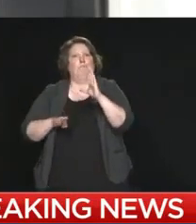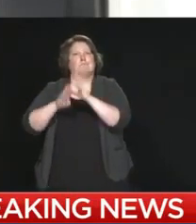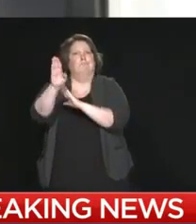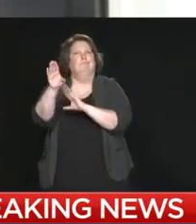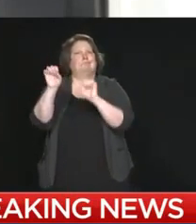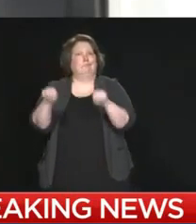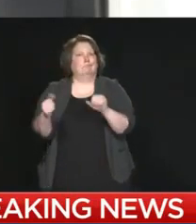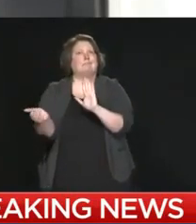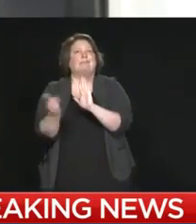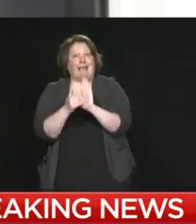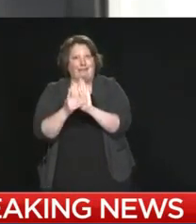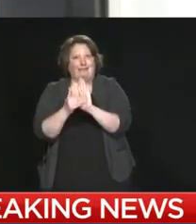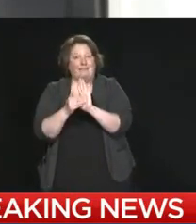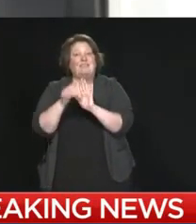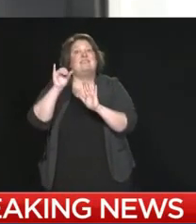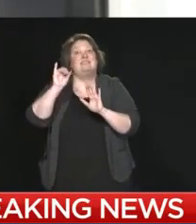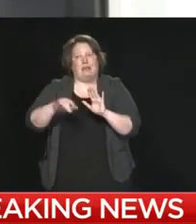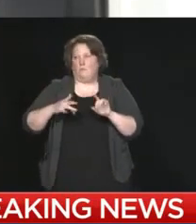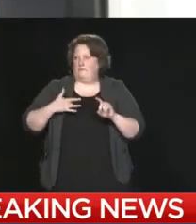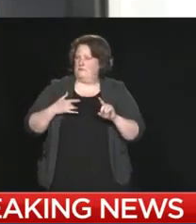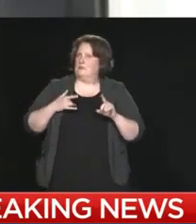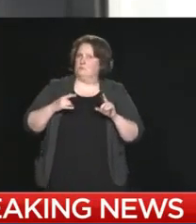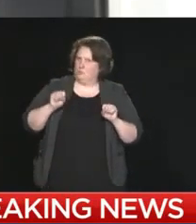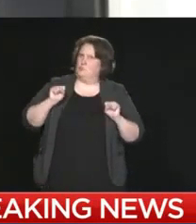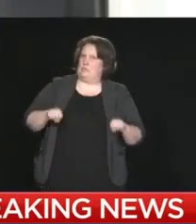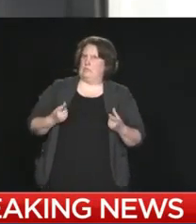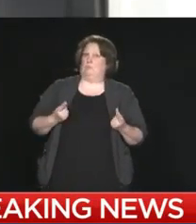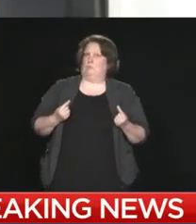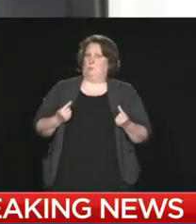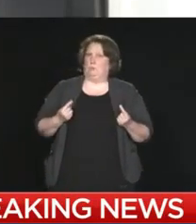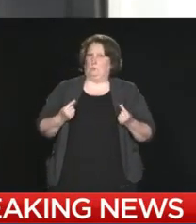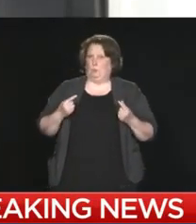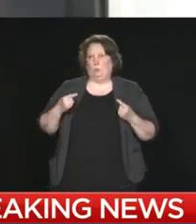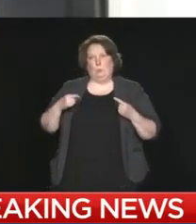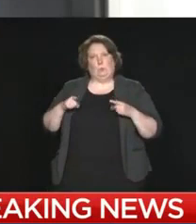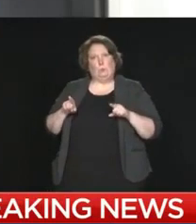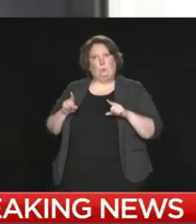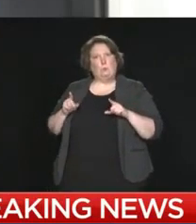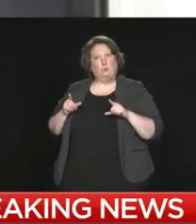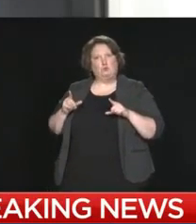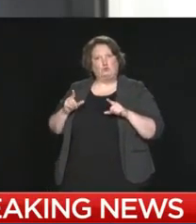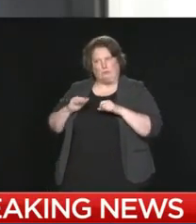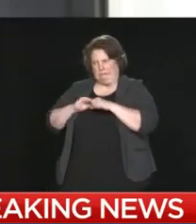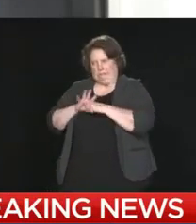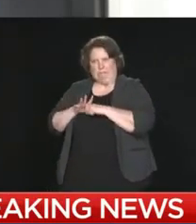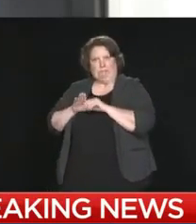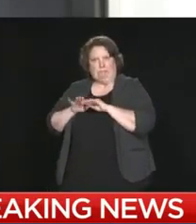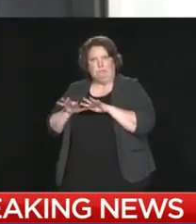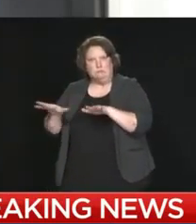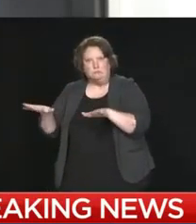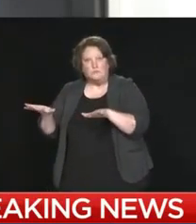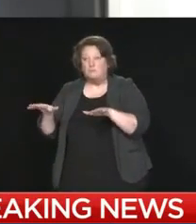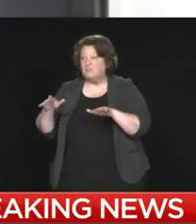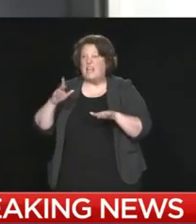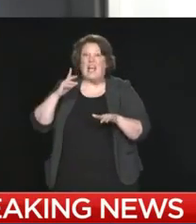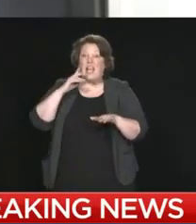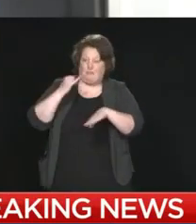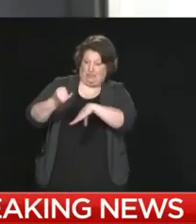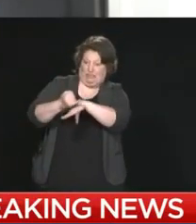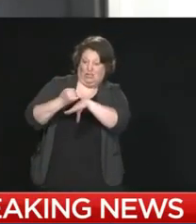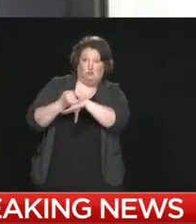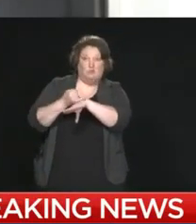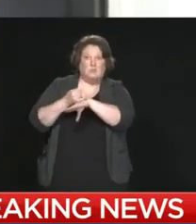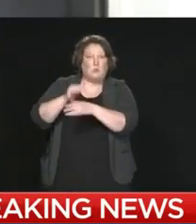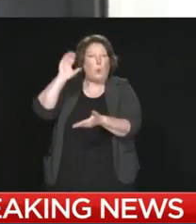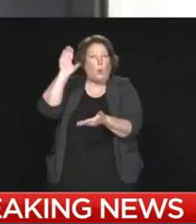things that we needed to do during this pandemic. And as we move forward, because of historically low interest rates, the